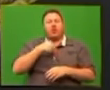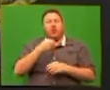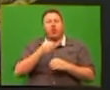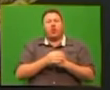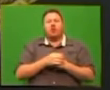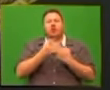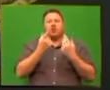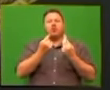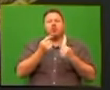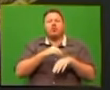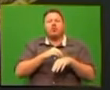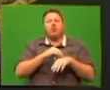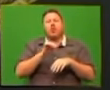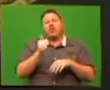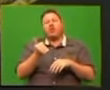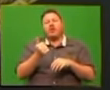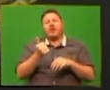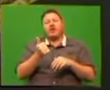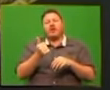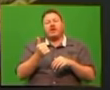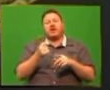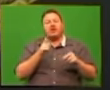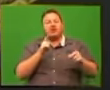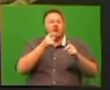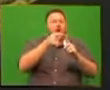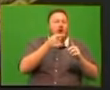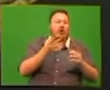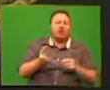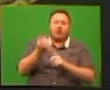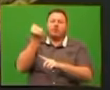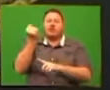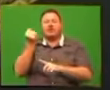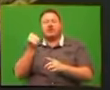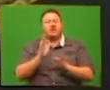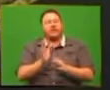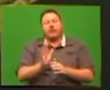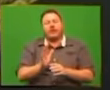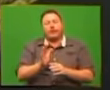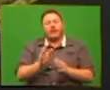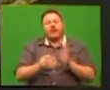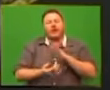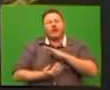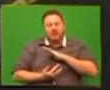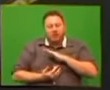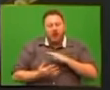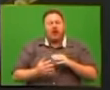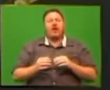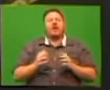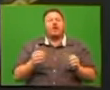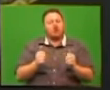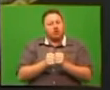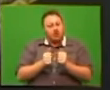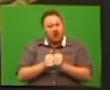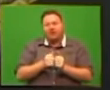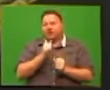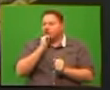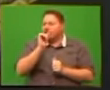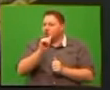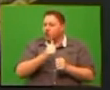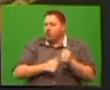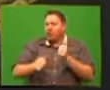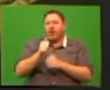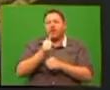do more than offer objectives and targets. I ask you to inspire, to unite, not just your cabinet, but an